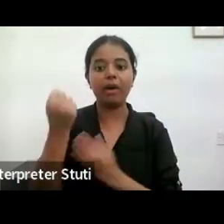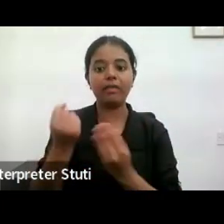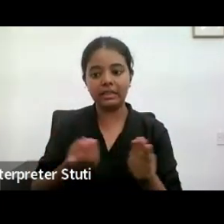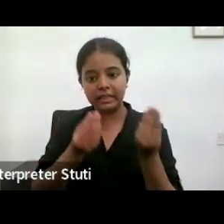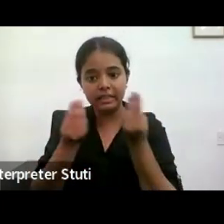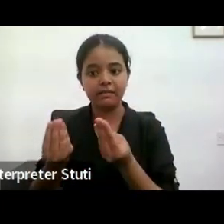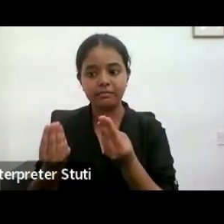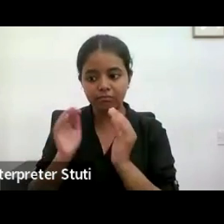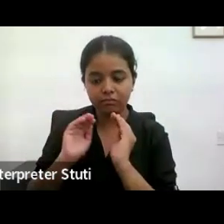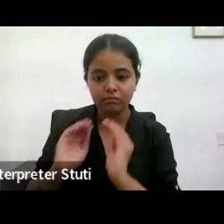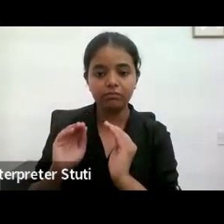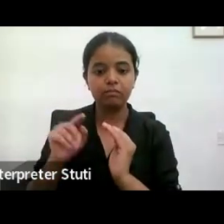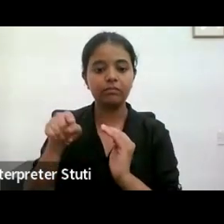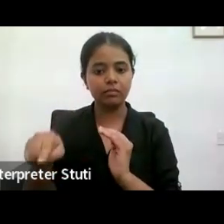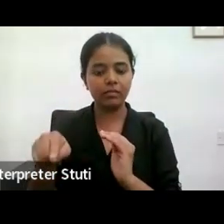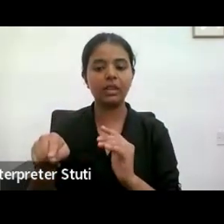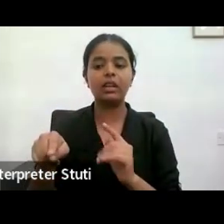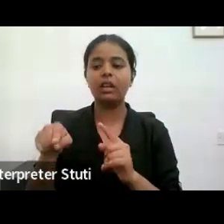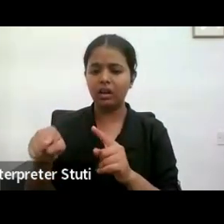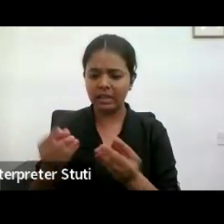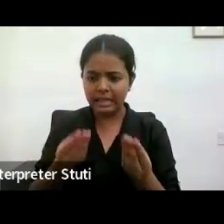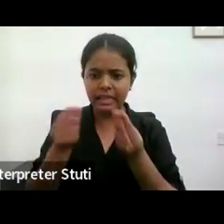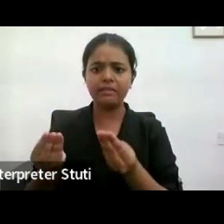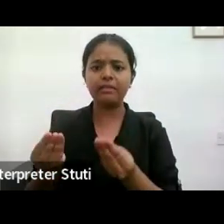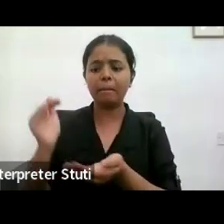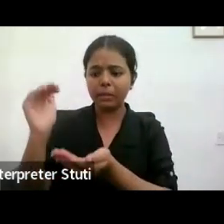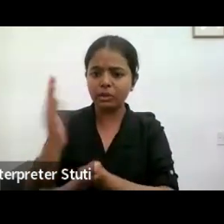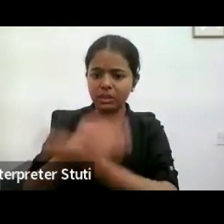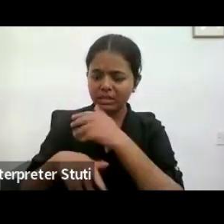sure that families can provide safe and nurturing care.